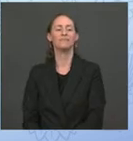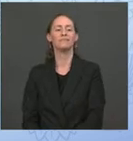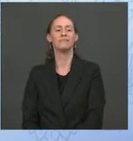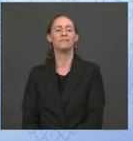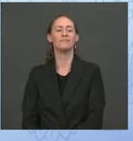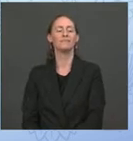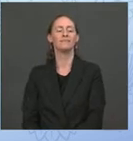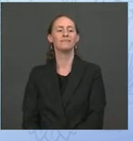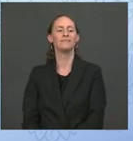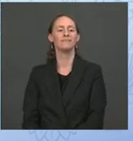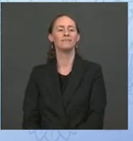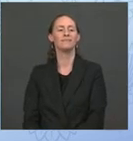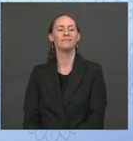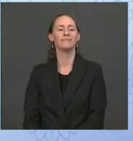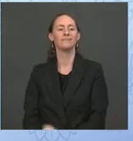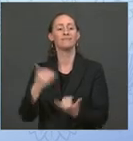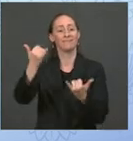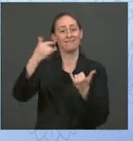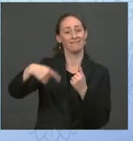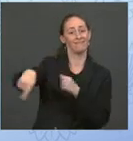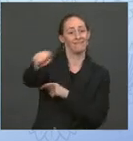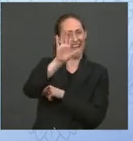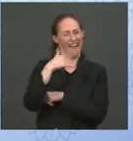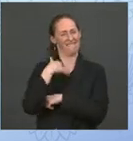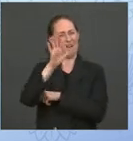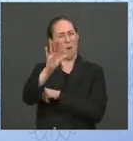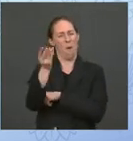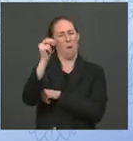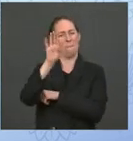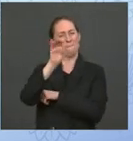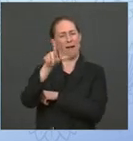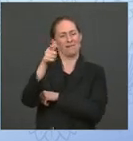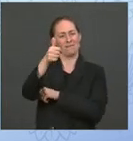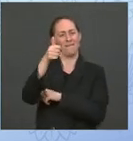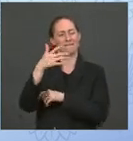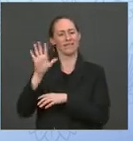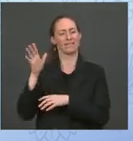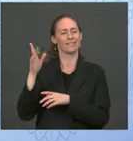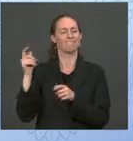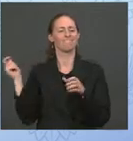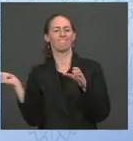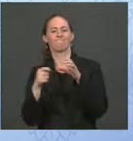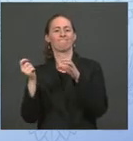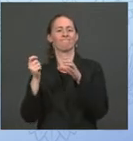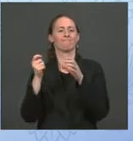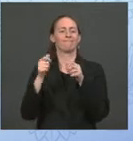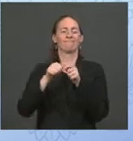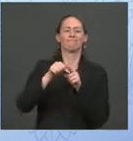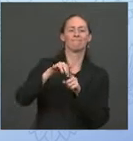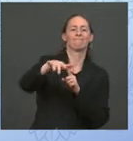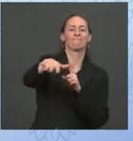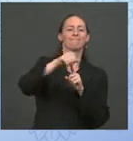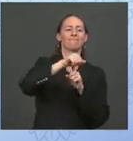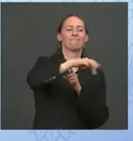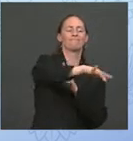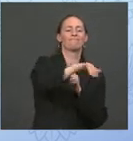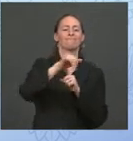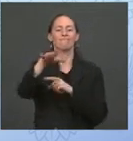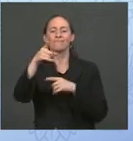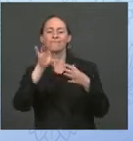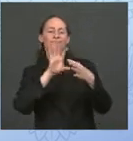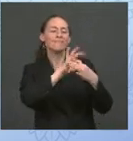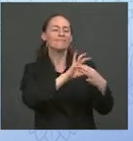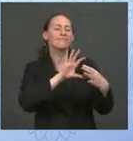all ring your own bell, pulling each person you teach into a harmony that never